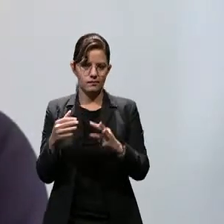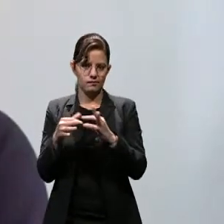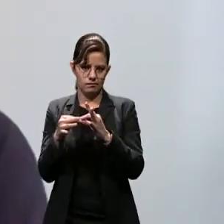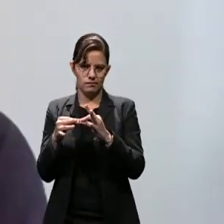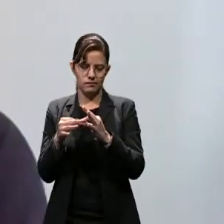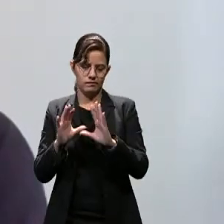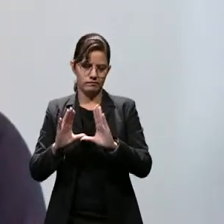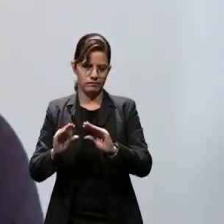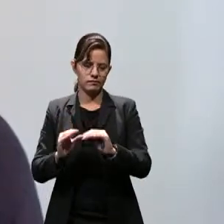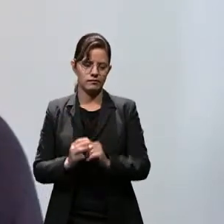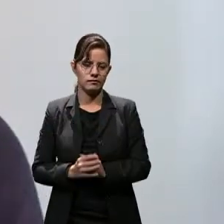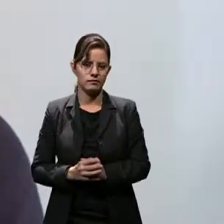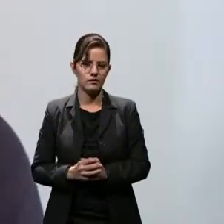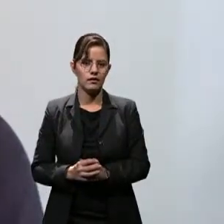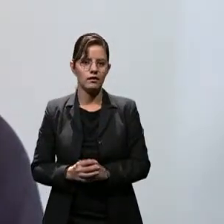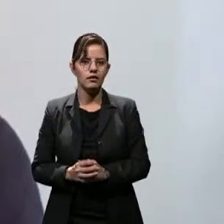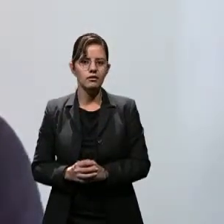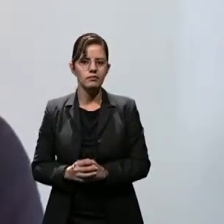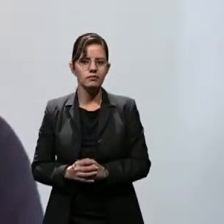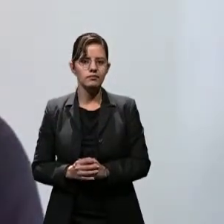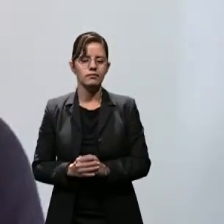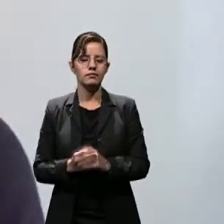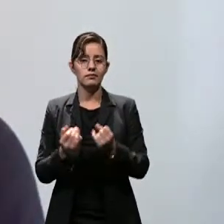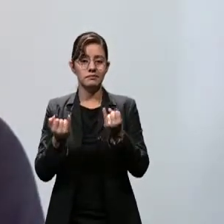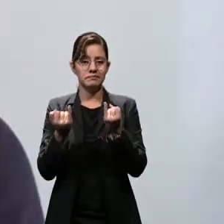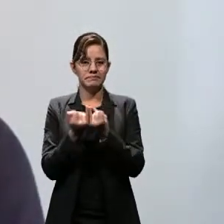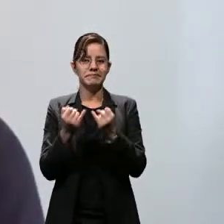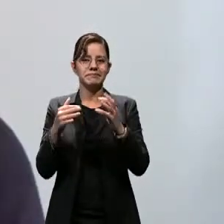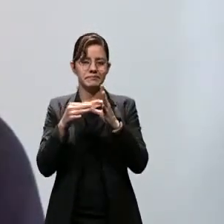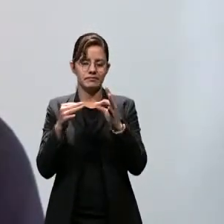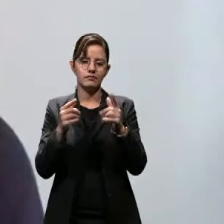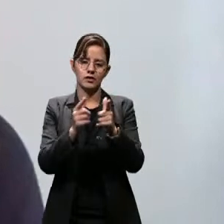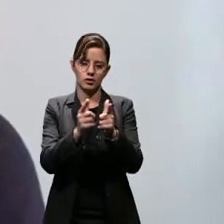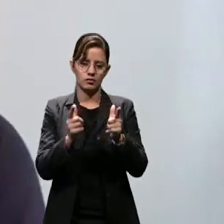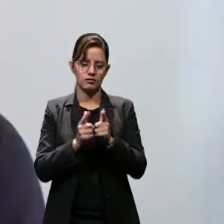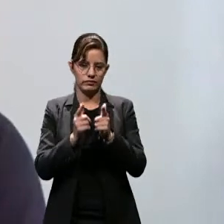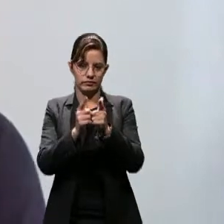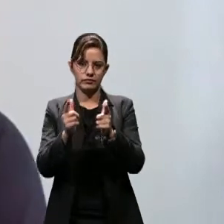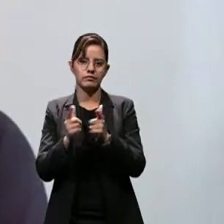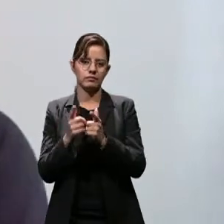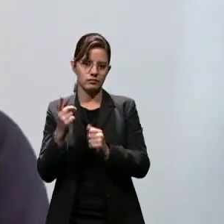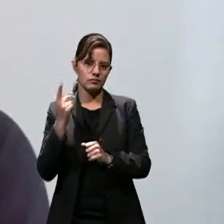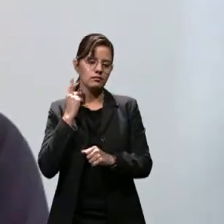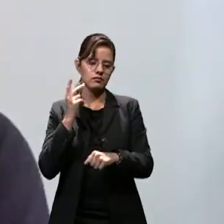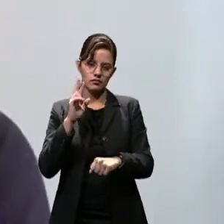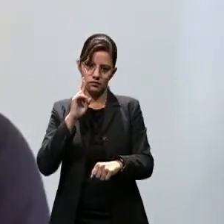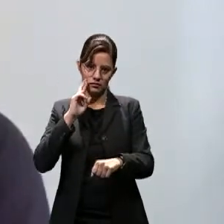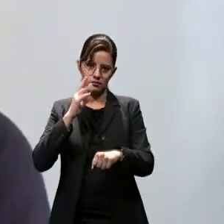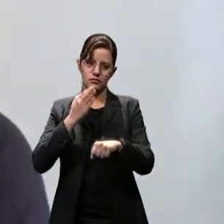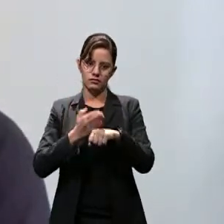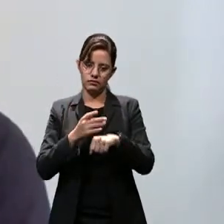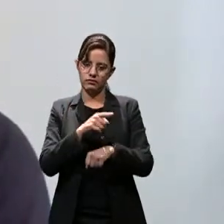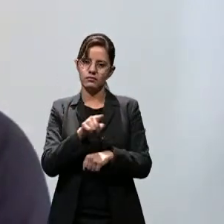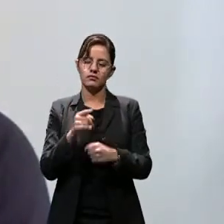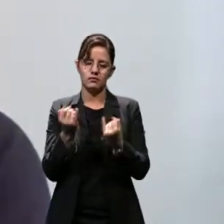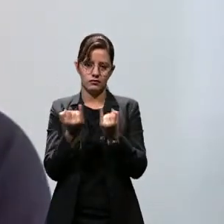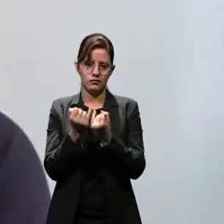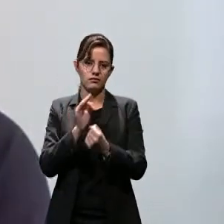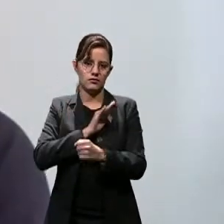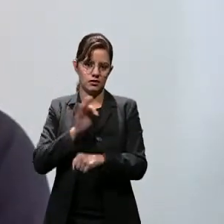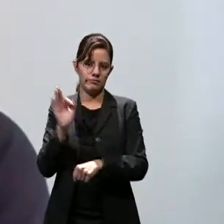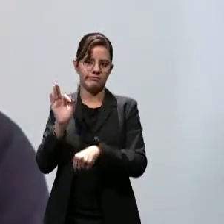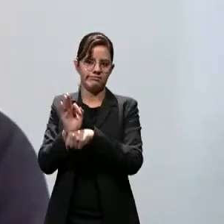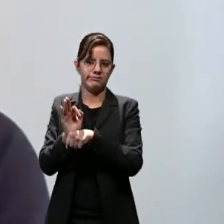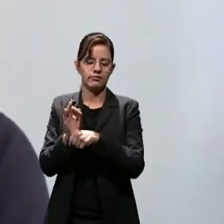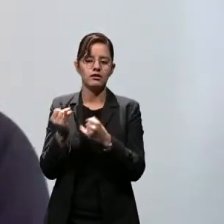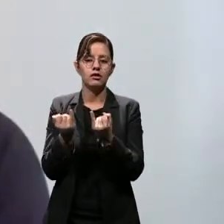considered gender-based political violence. And I would also like to mention the roles of the political parties and the civil society that